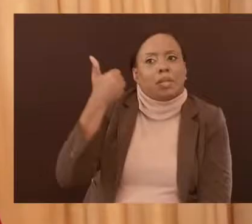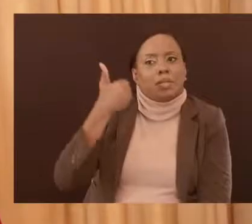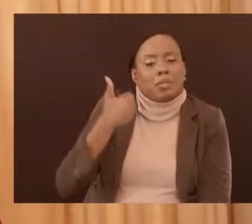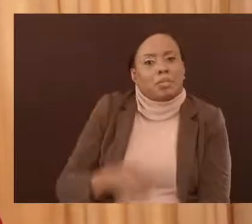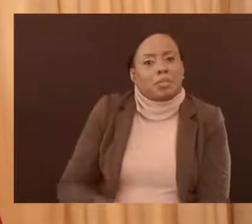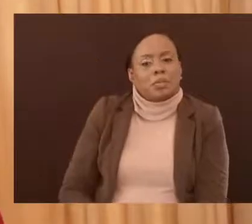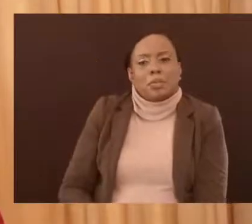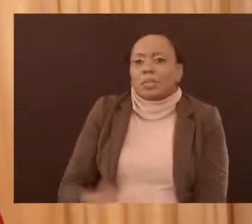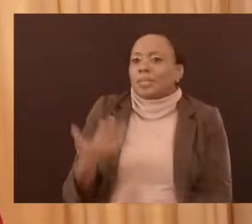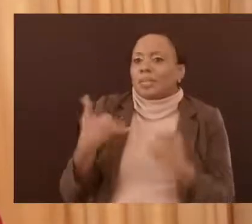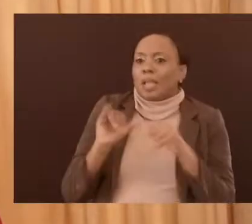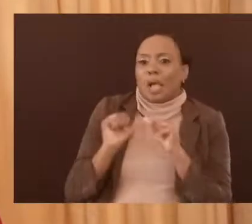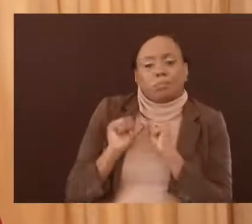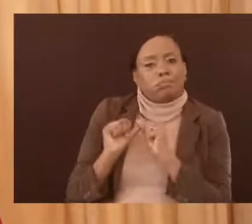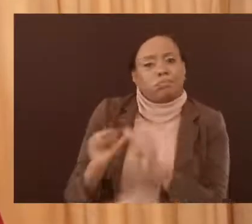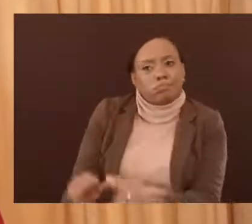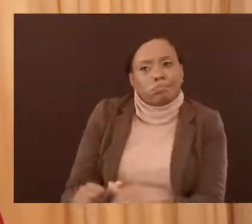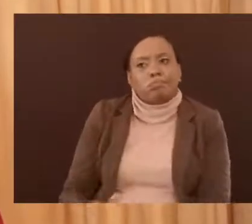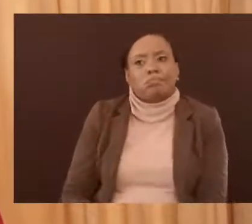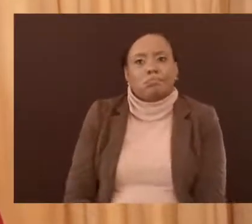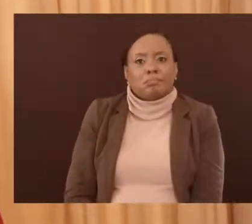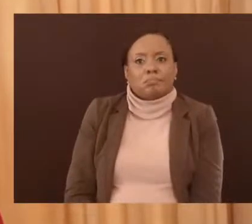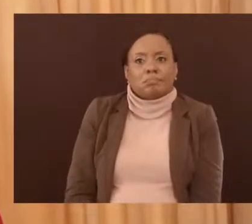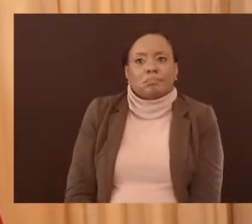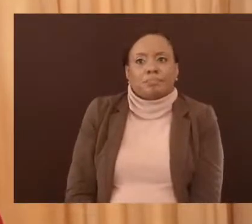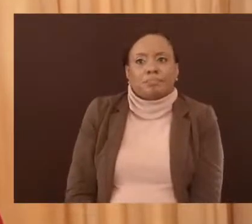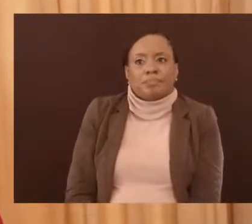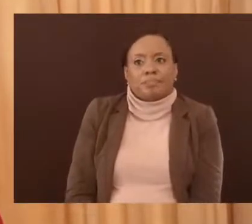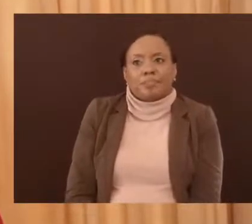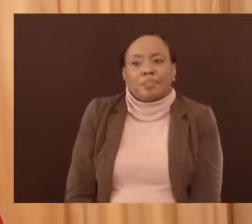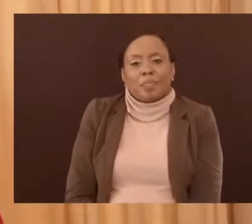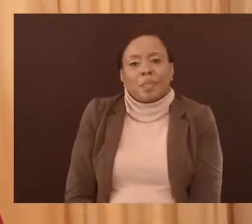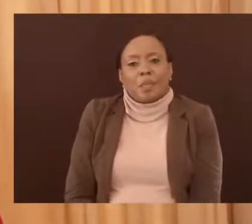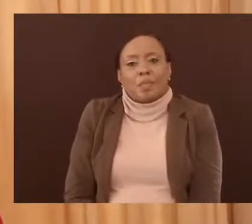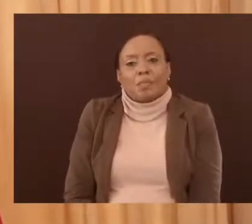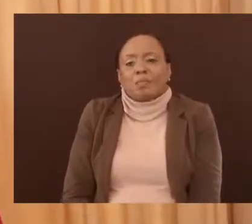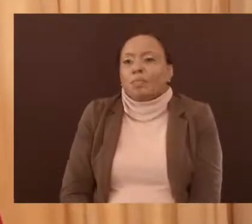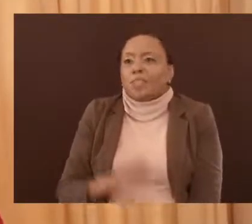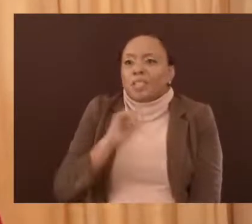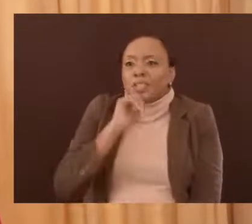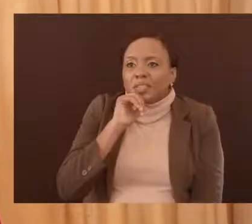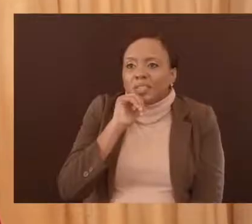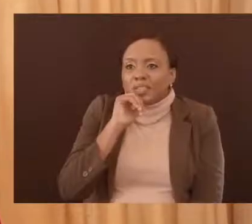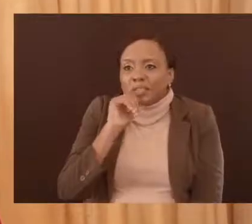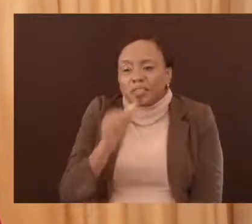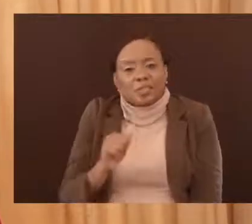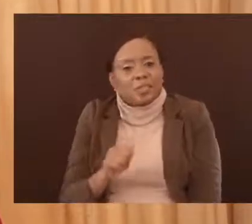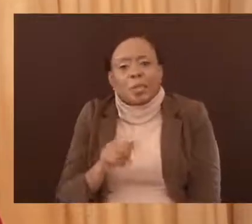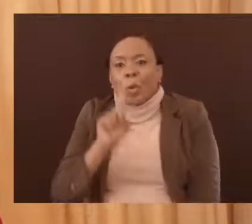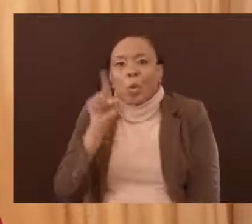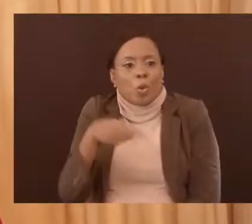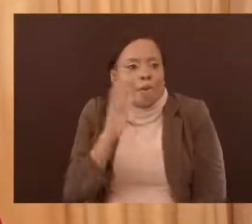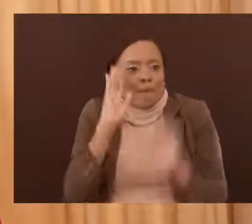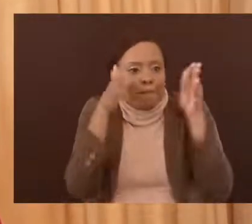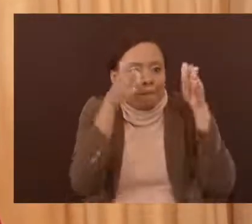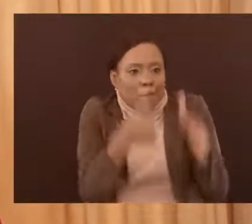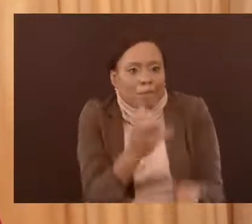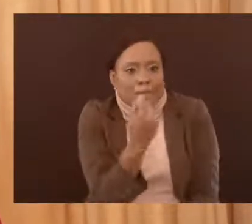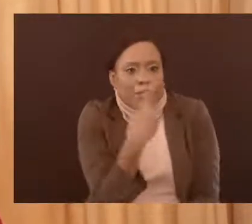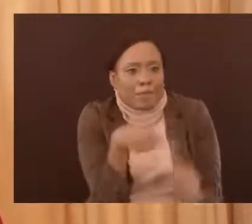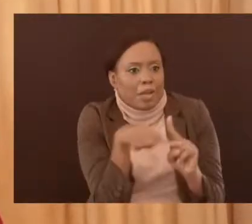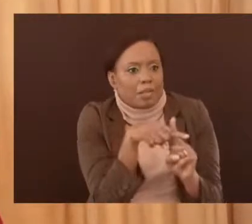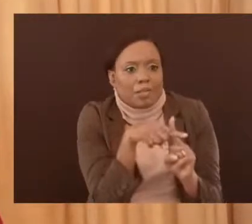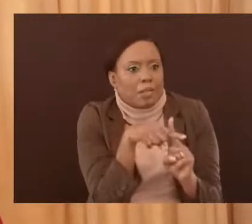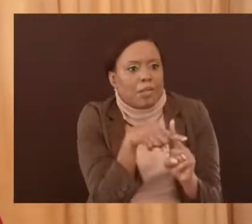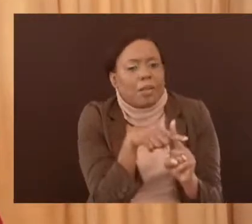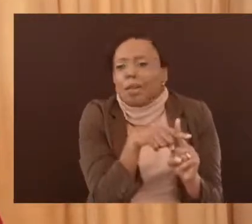things because everything is hinging on the removal of the common entrance examination. Everything is still happening, and all of these things are